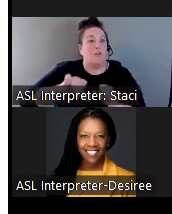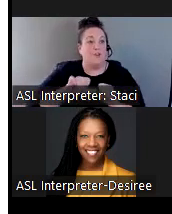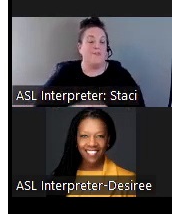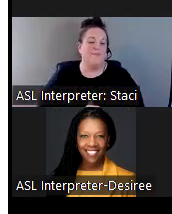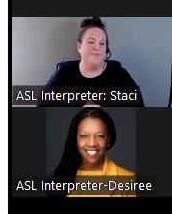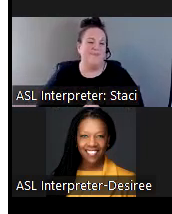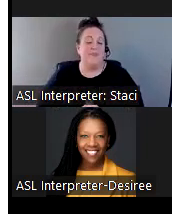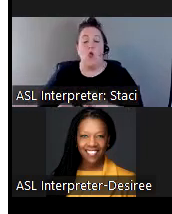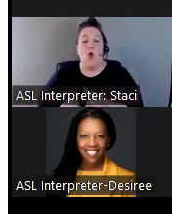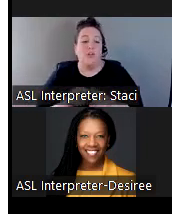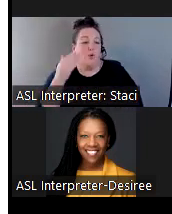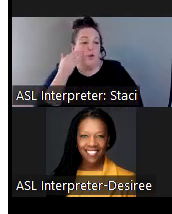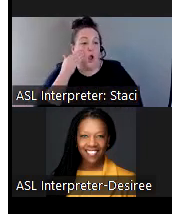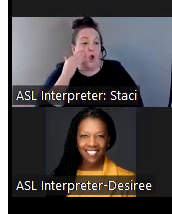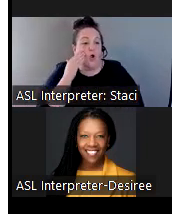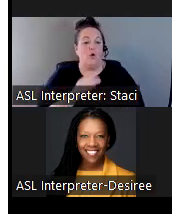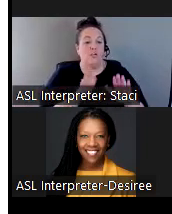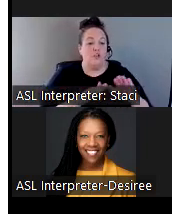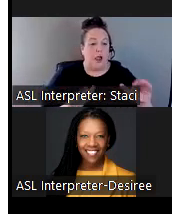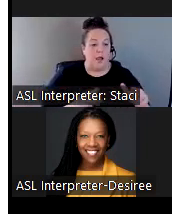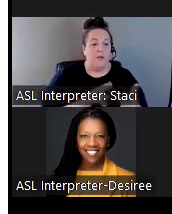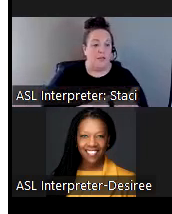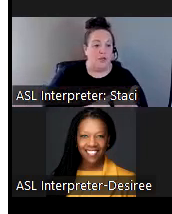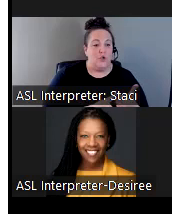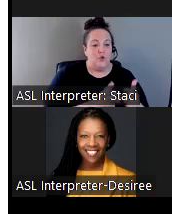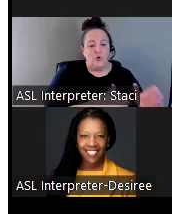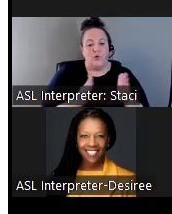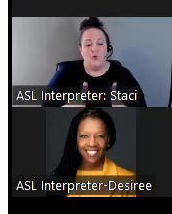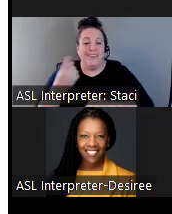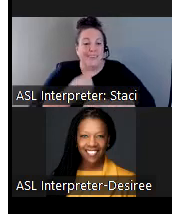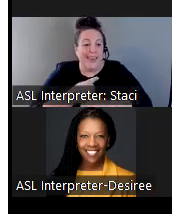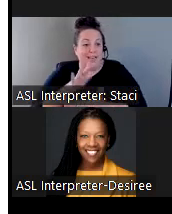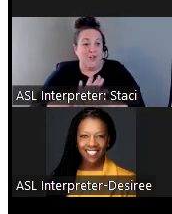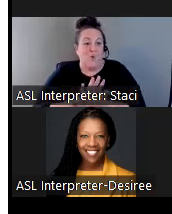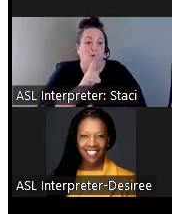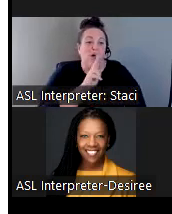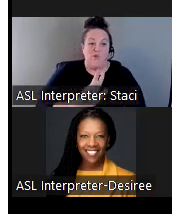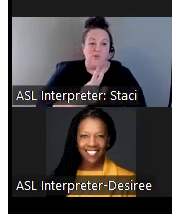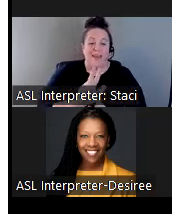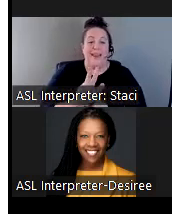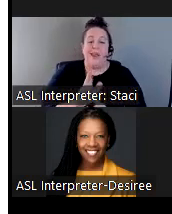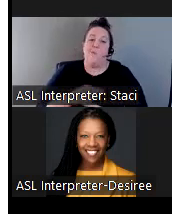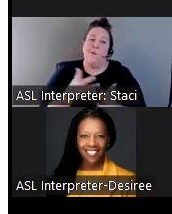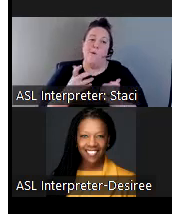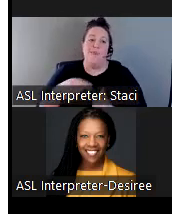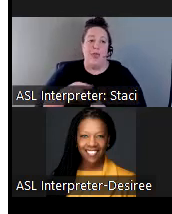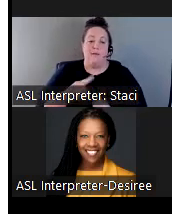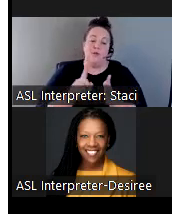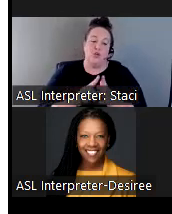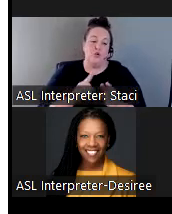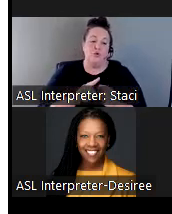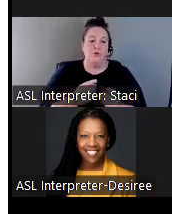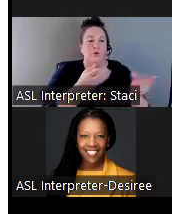We also know as that child goes from parent infant to that regional day school program at age 3, that we would like to see kind of a